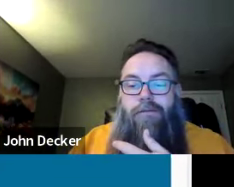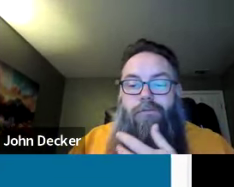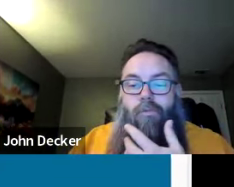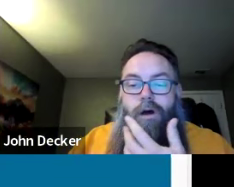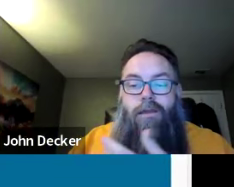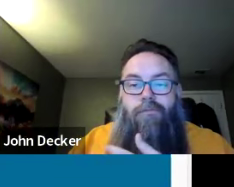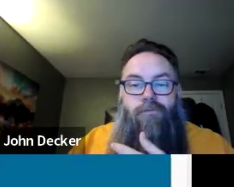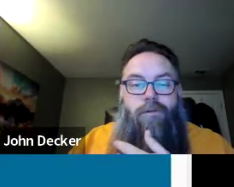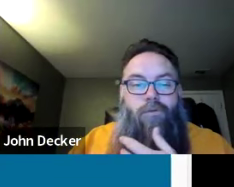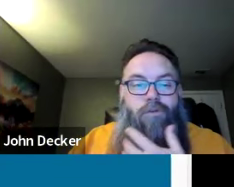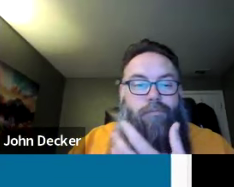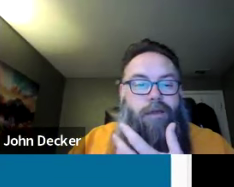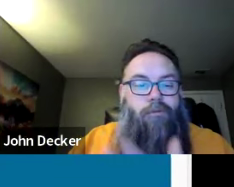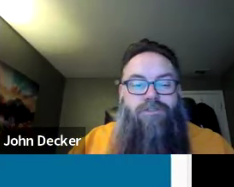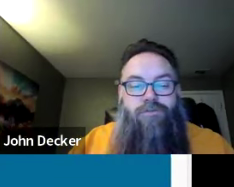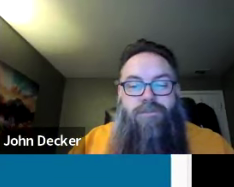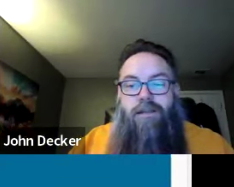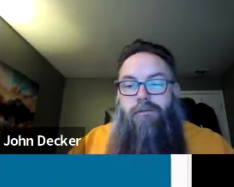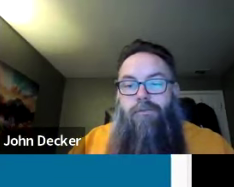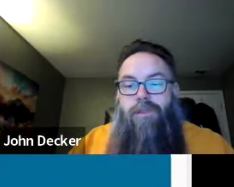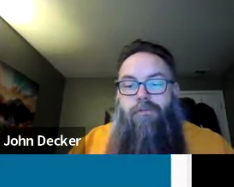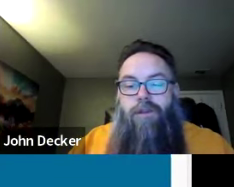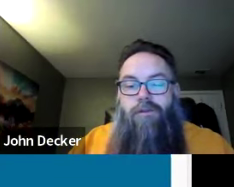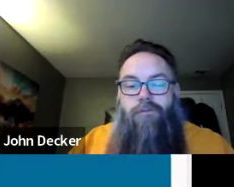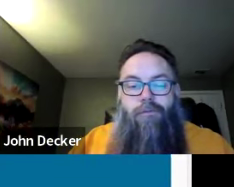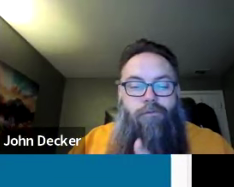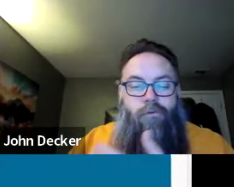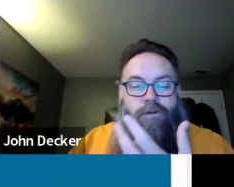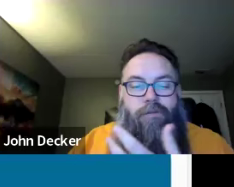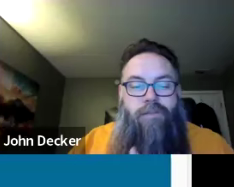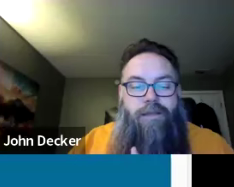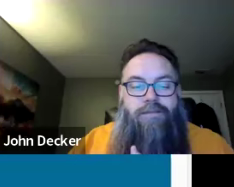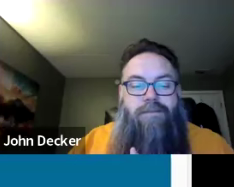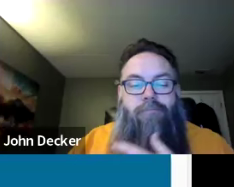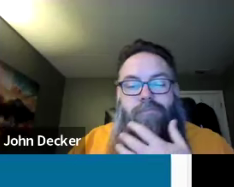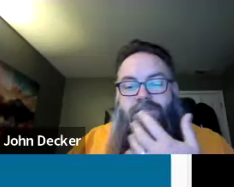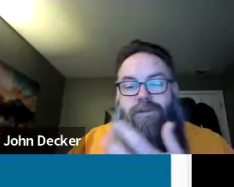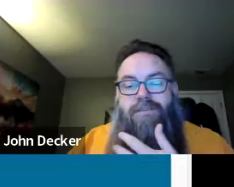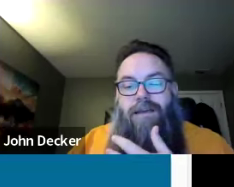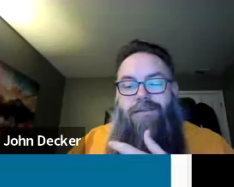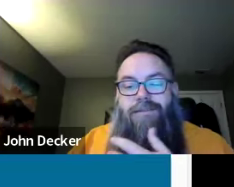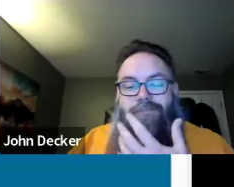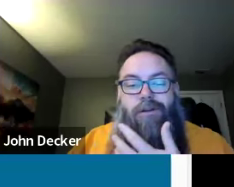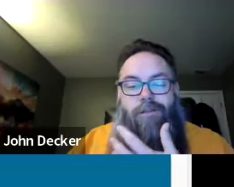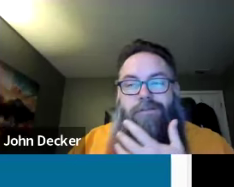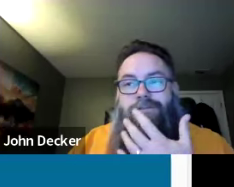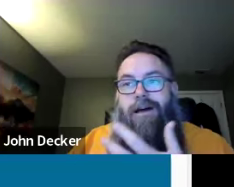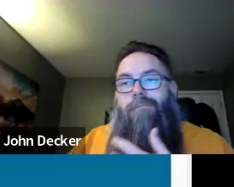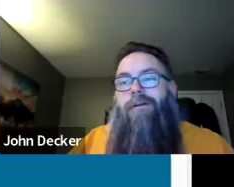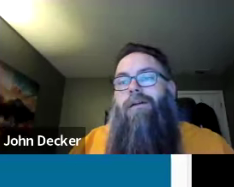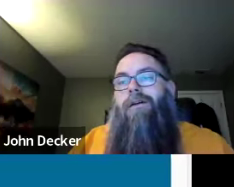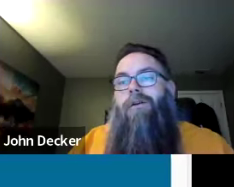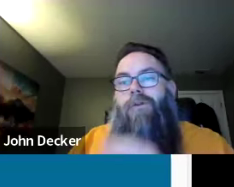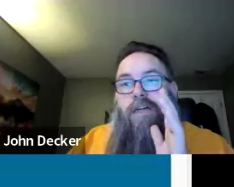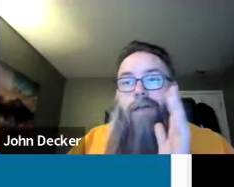only gotten 1 from North Bay Regional Center where they're vendored for 4 different things because we decided to split our letters